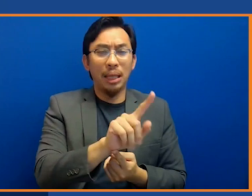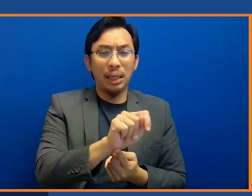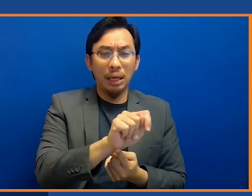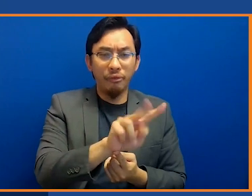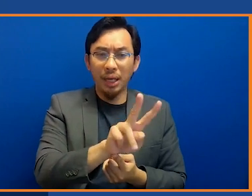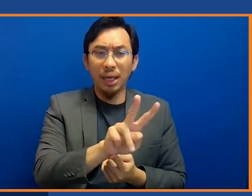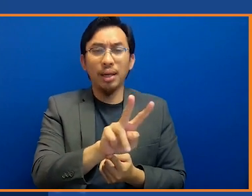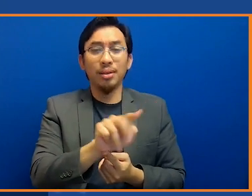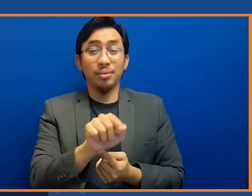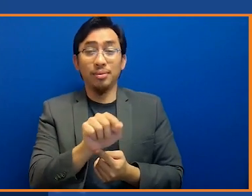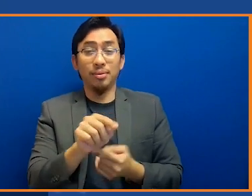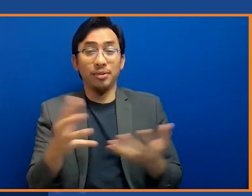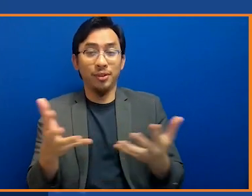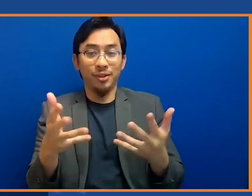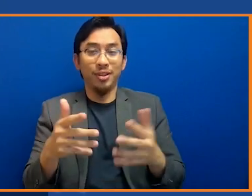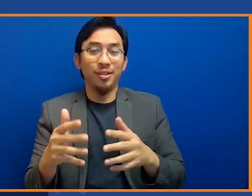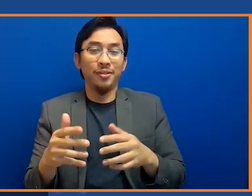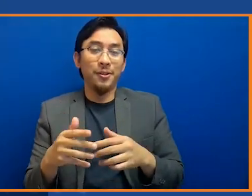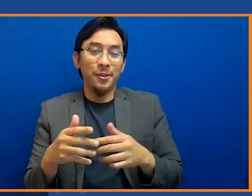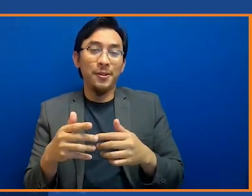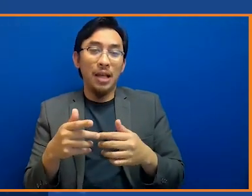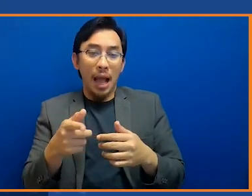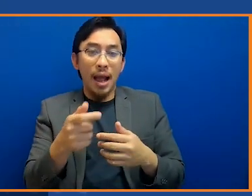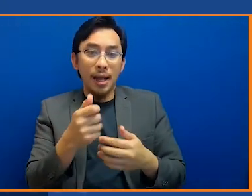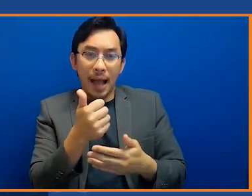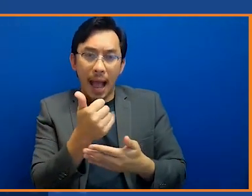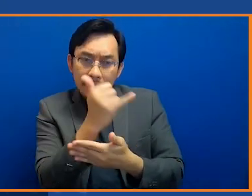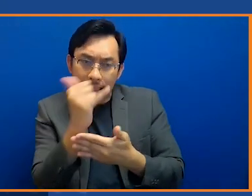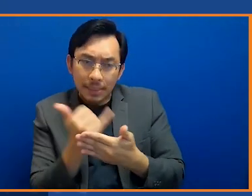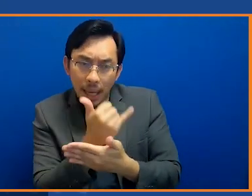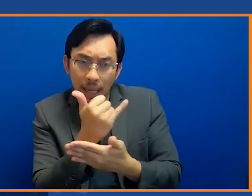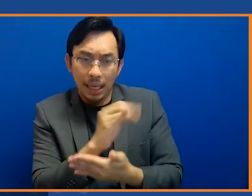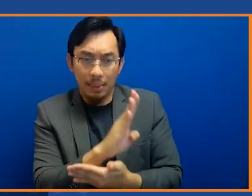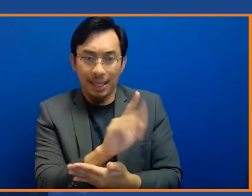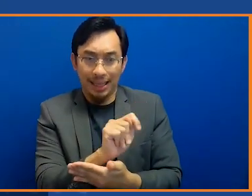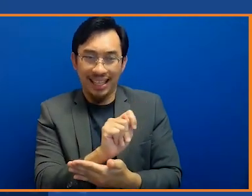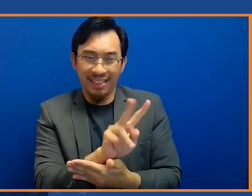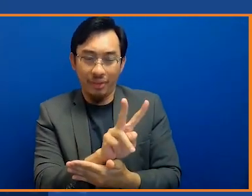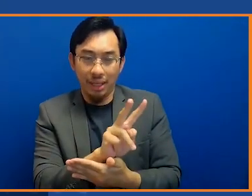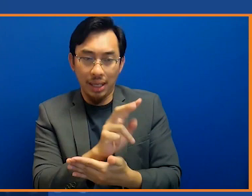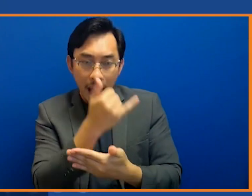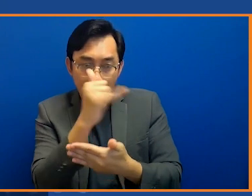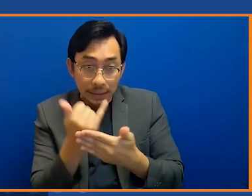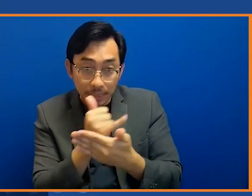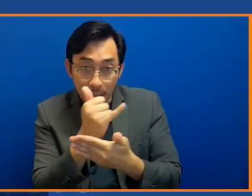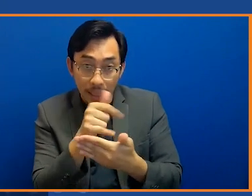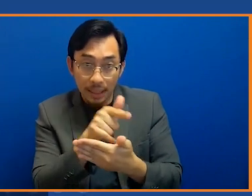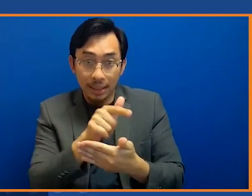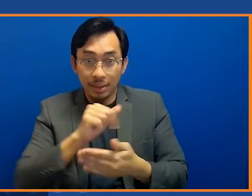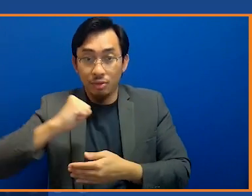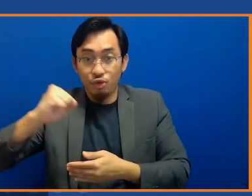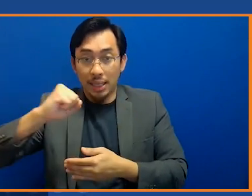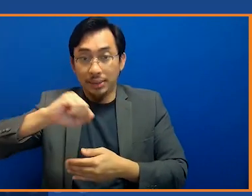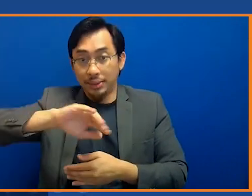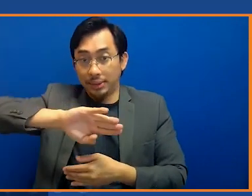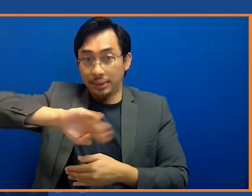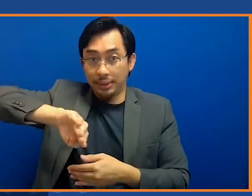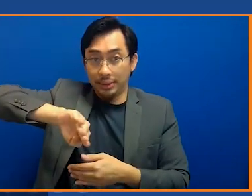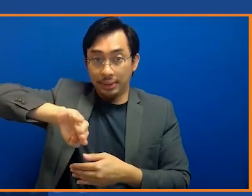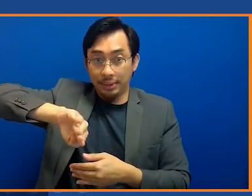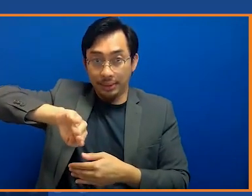BTV or Building Tsunami Vulnerability Assessment, and on the right hand side is a fragility